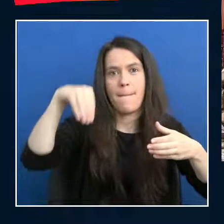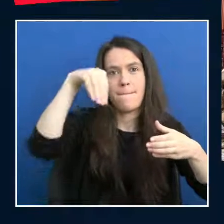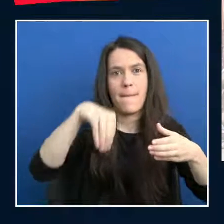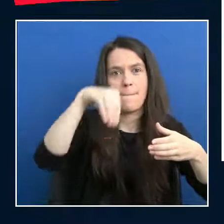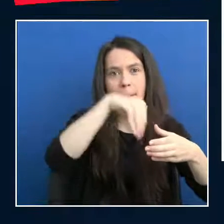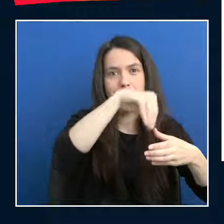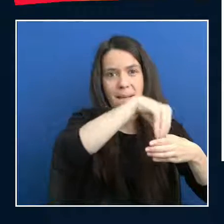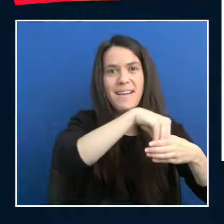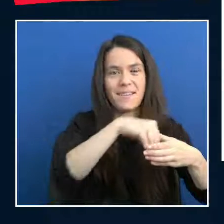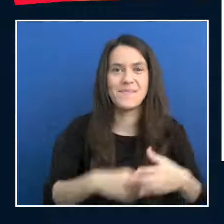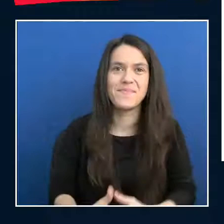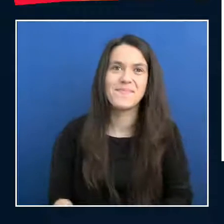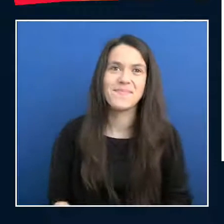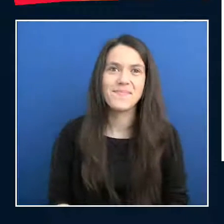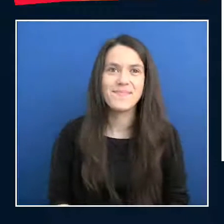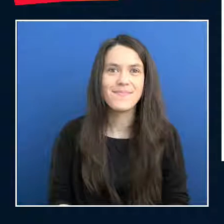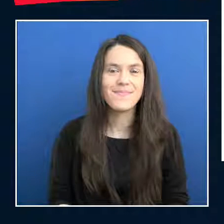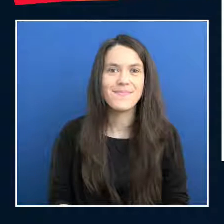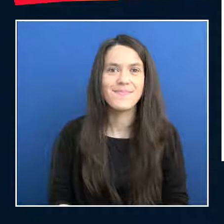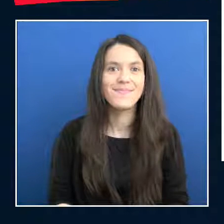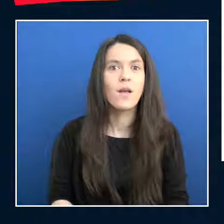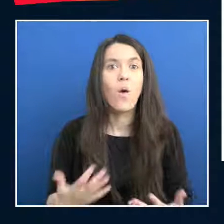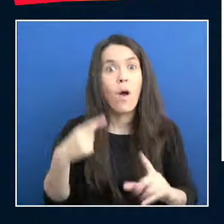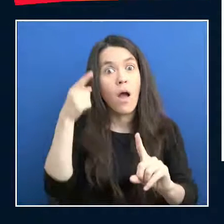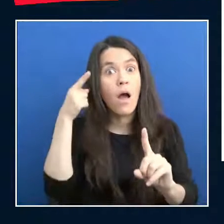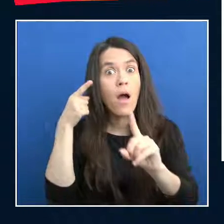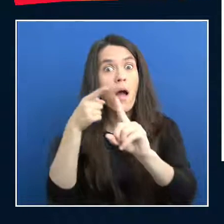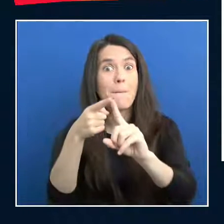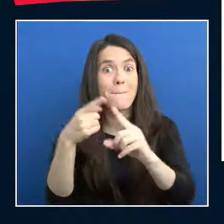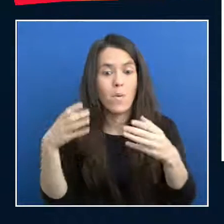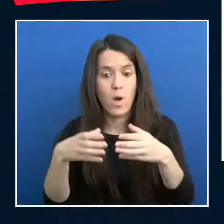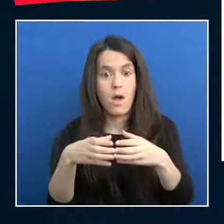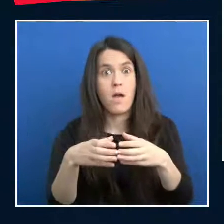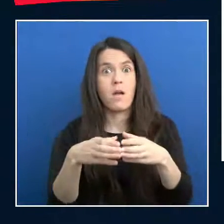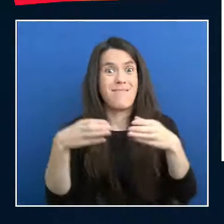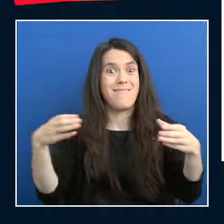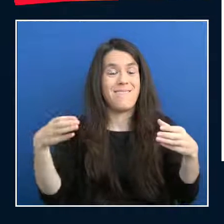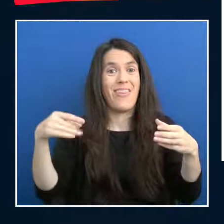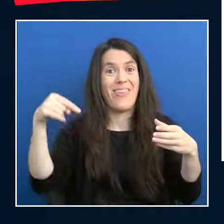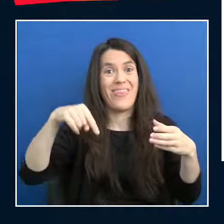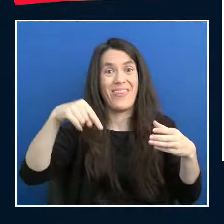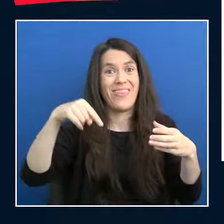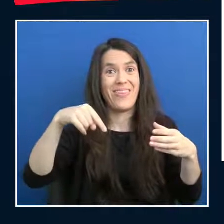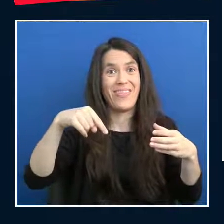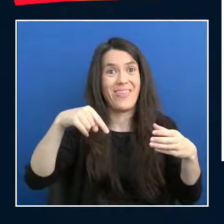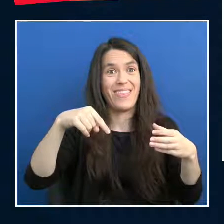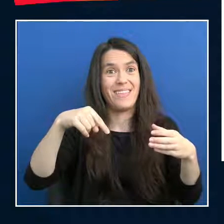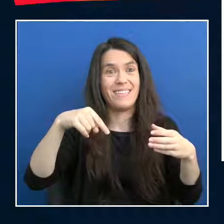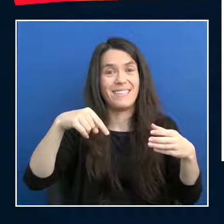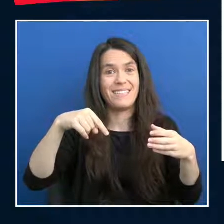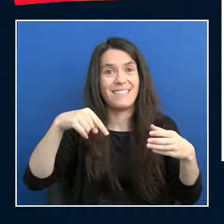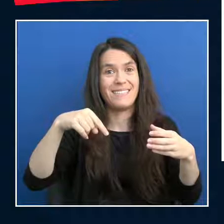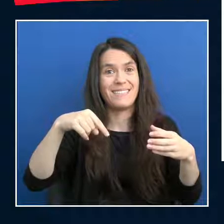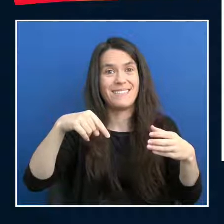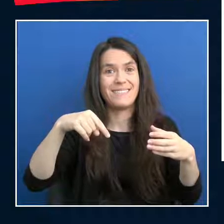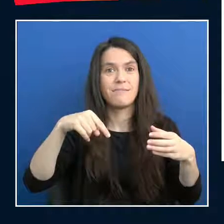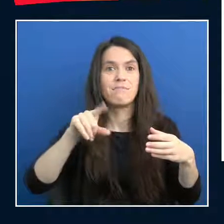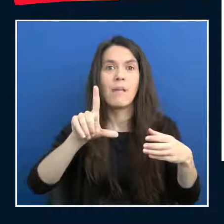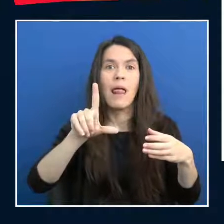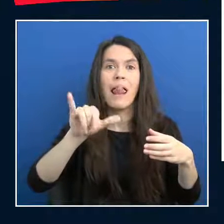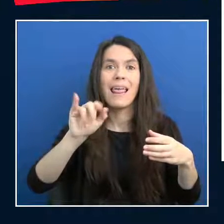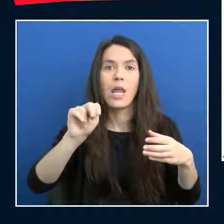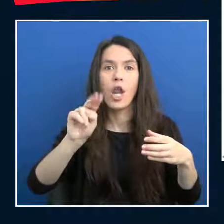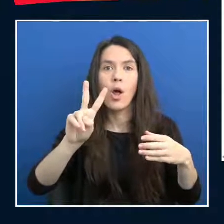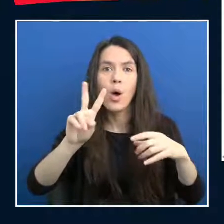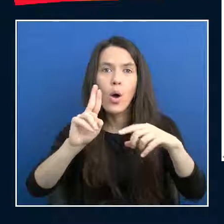The intention is that my containerized or Dockerized application, is it a Windows Server container or a Linux container,